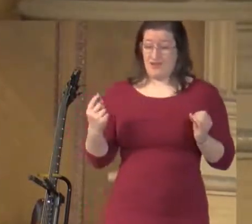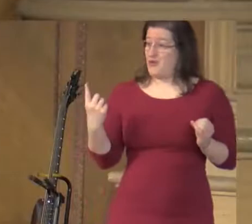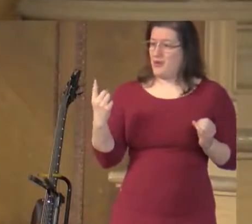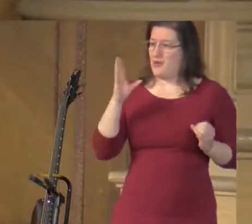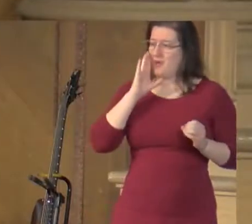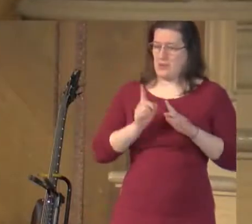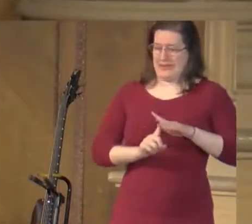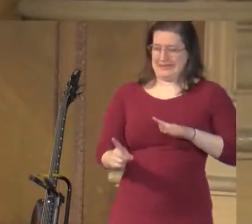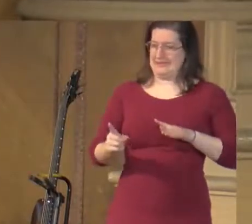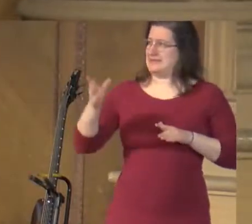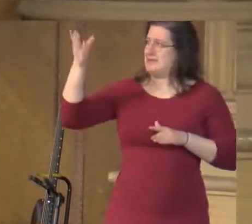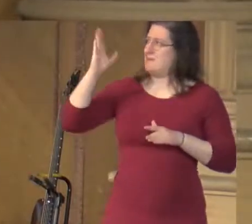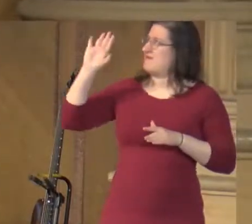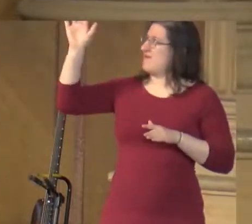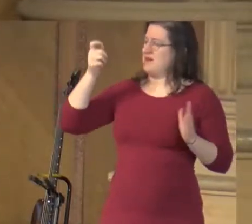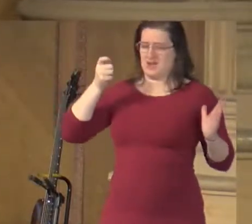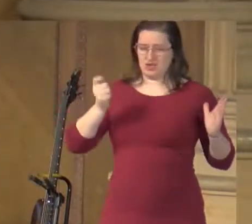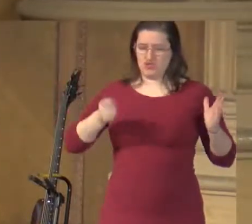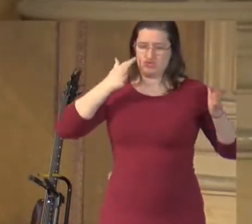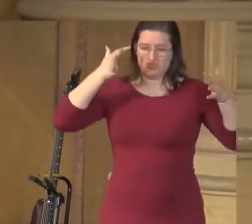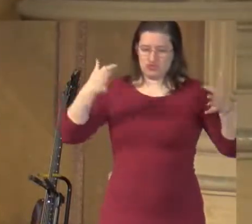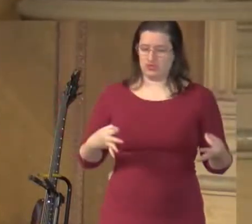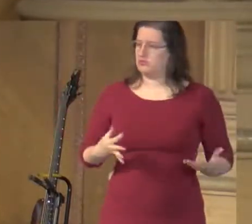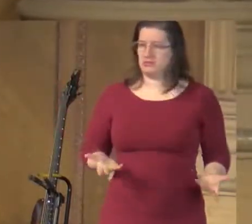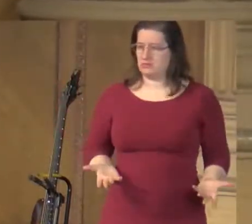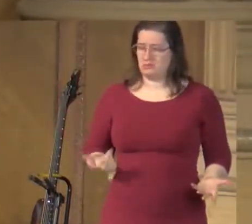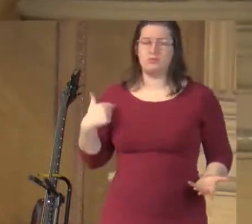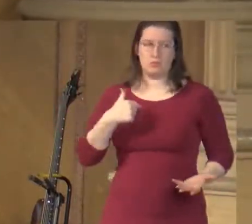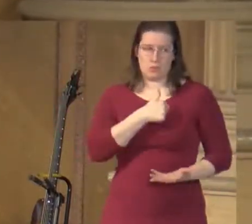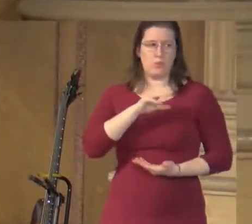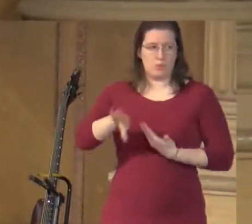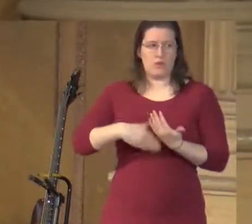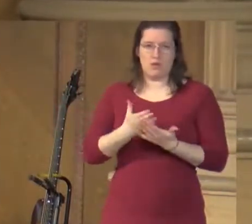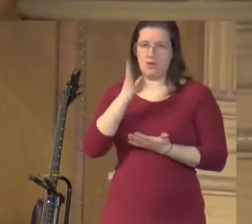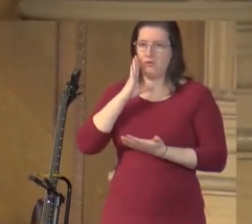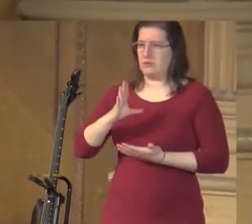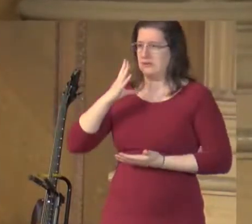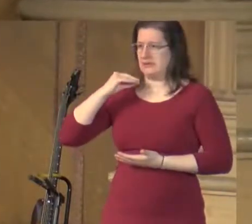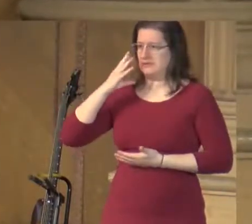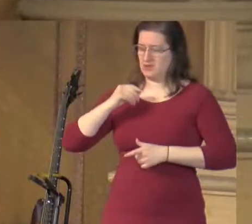God's judgment we'll all be tried we'll all be tested